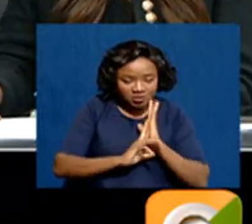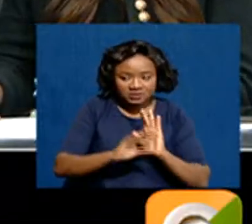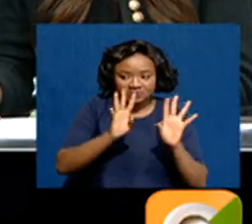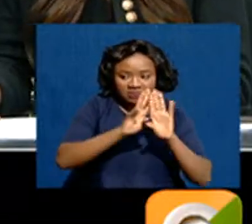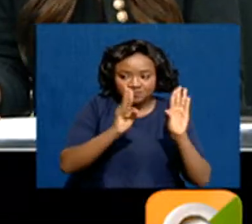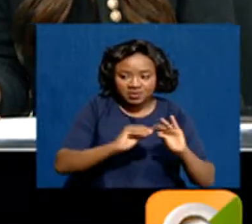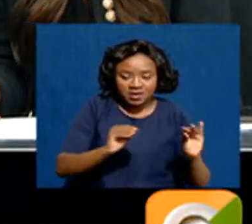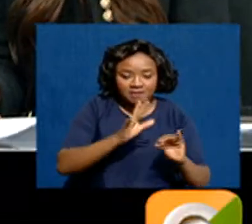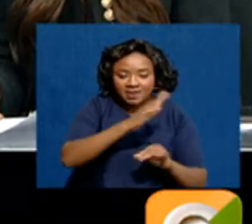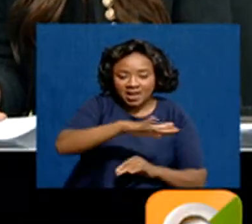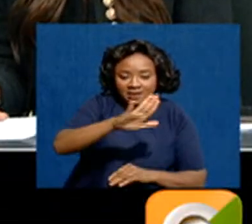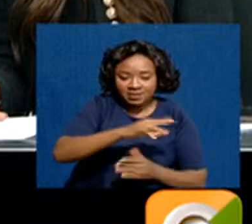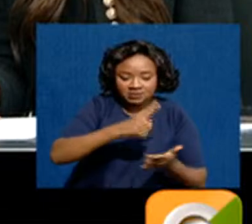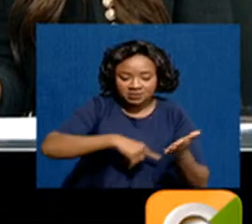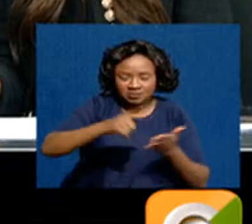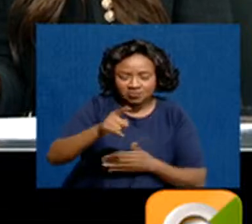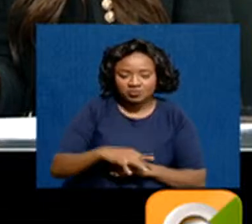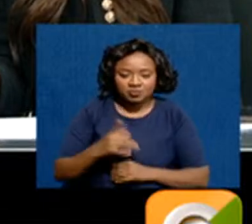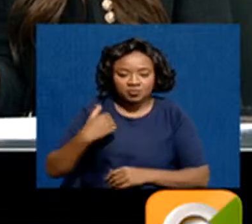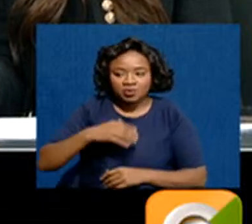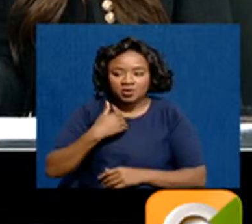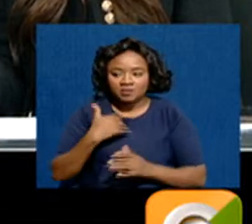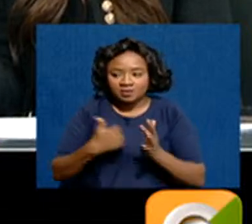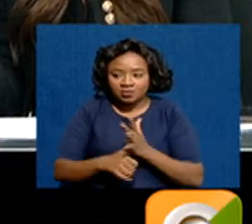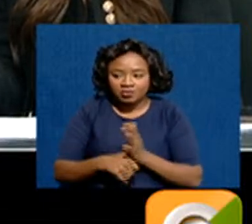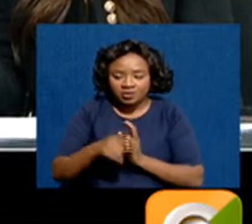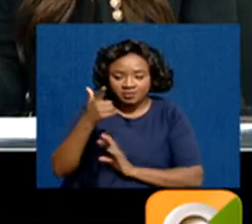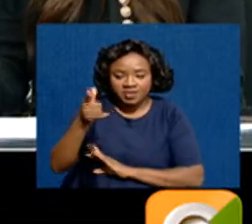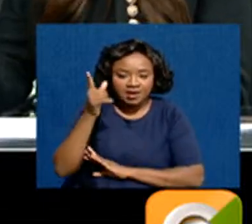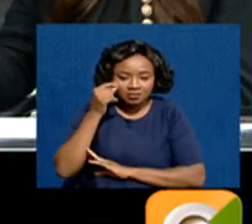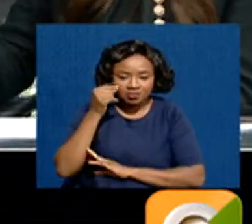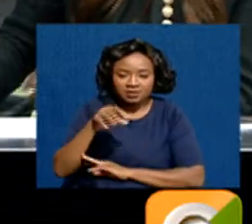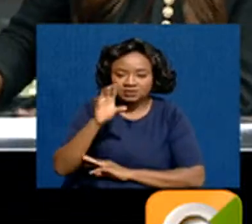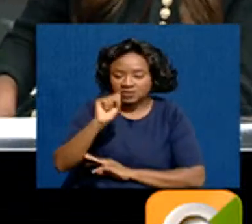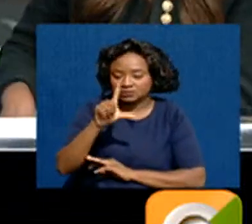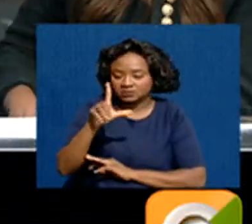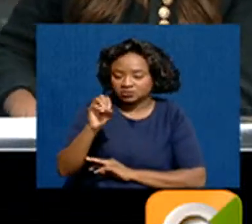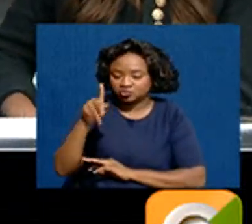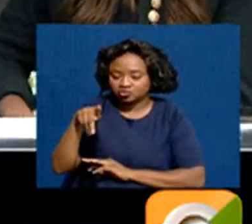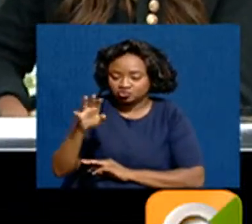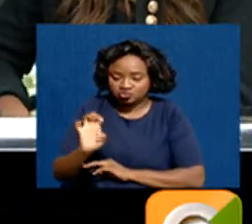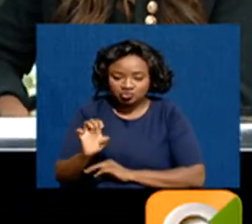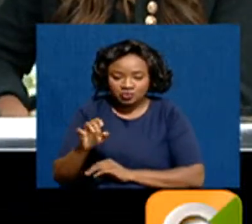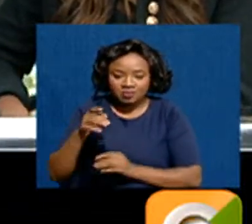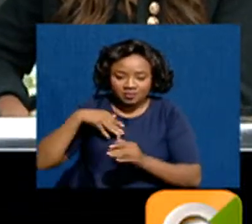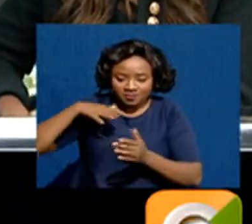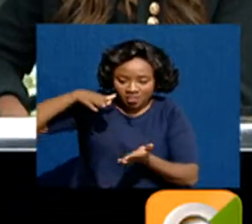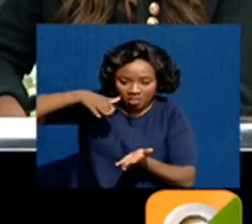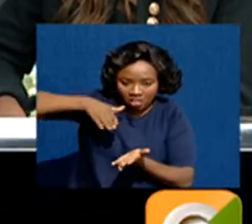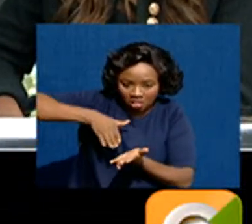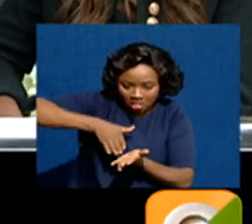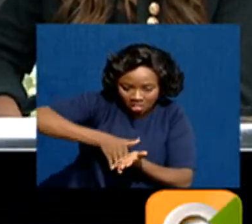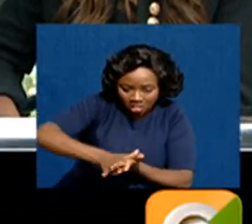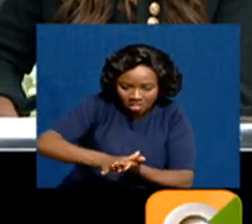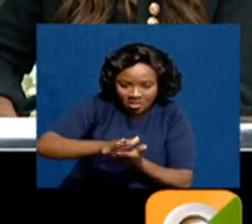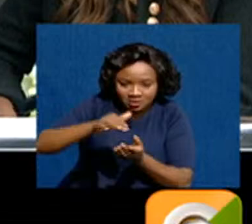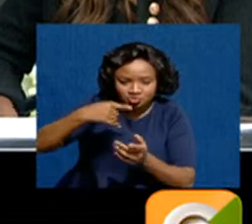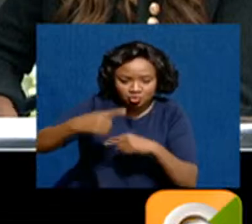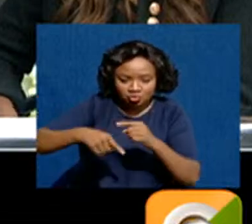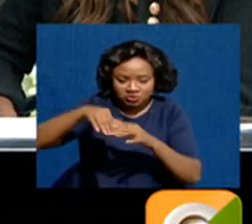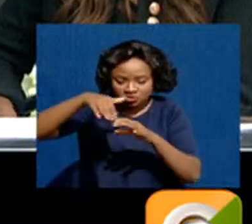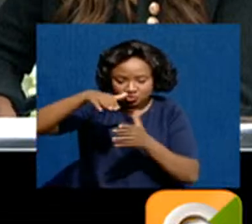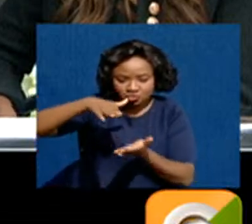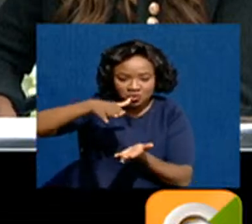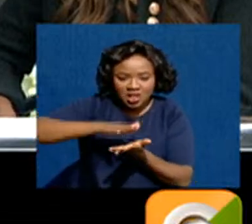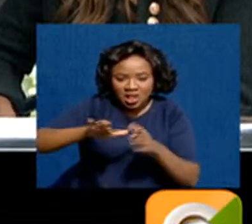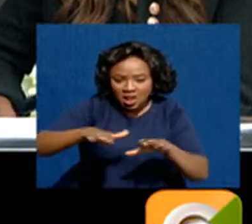budget. We have a problem with slope management at the airport in Mombasa. It's been caving over time for the last 2-3 years. So we are trying to